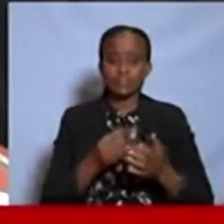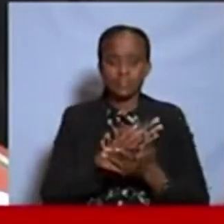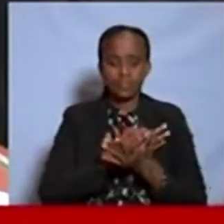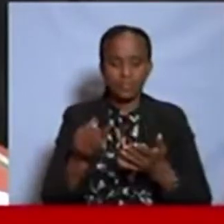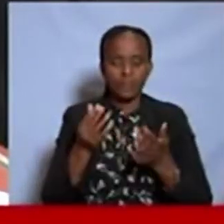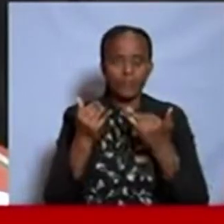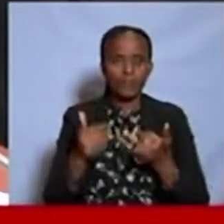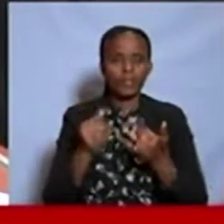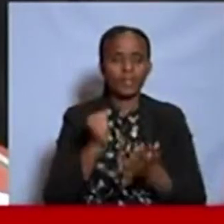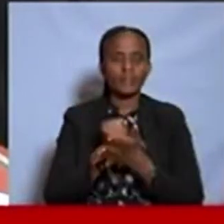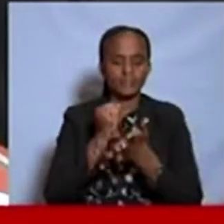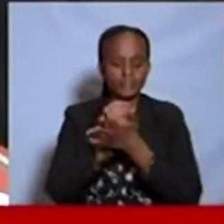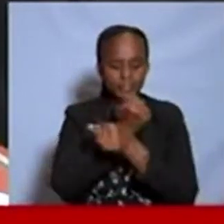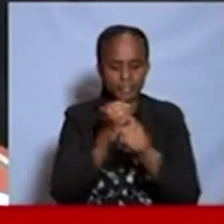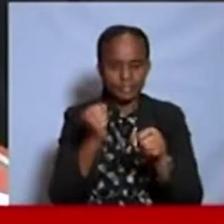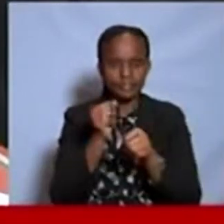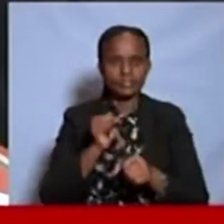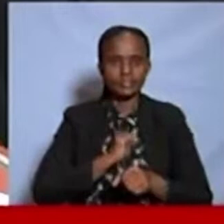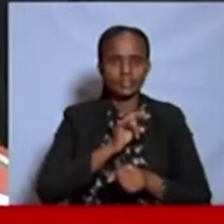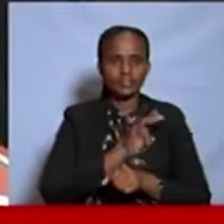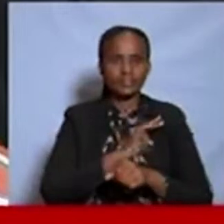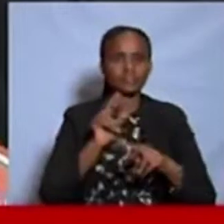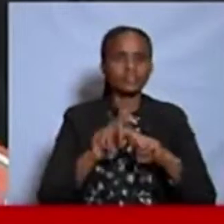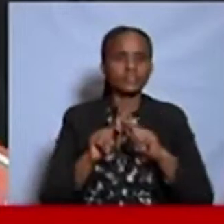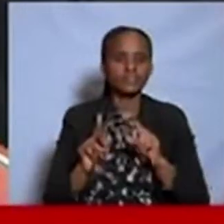Failure to settle staff obligations, Chair.